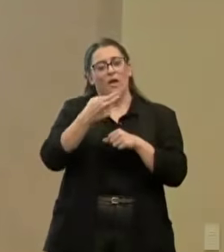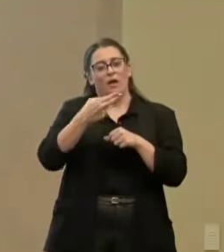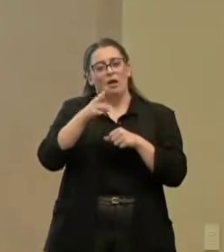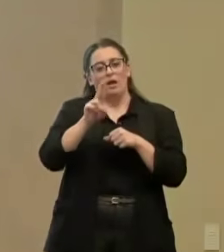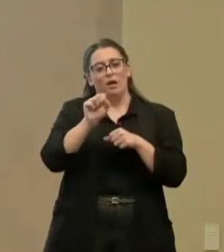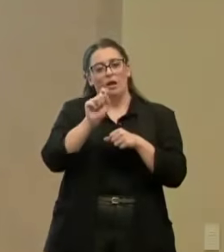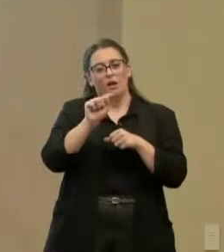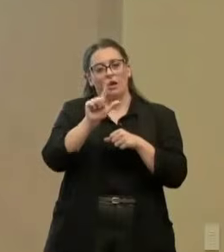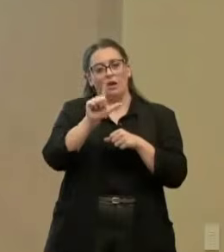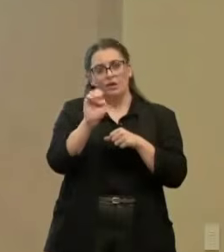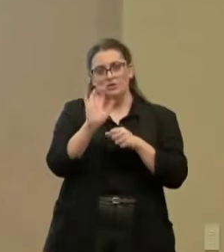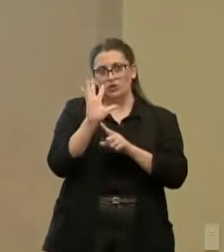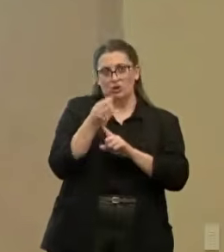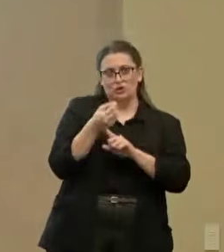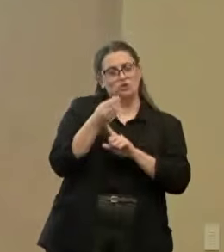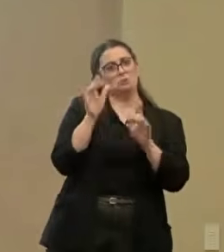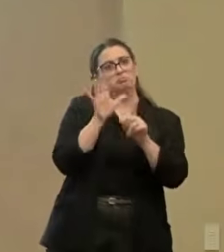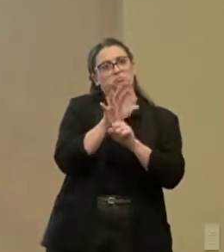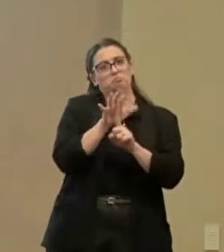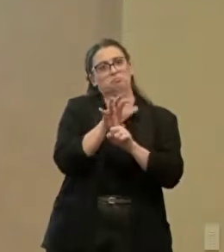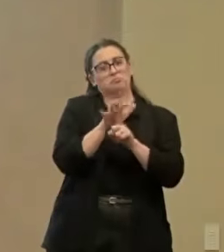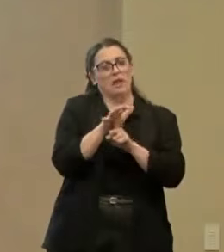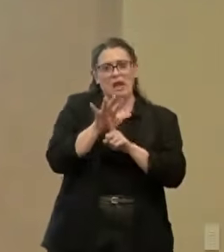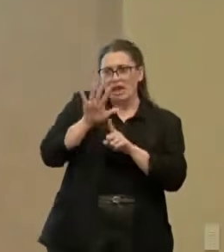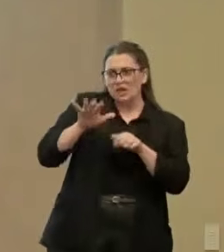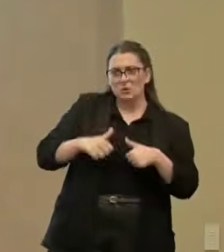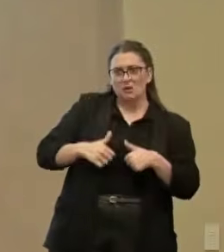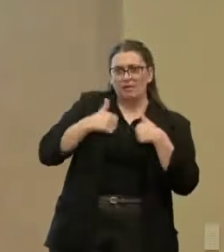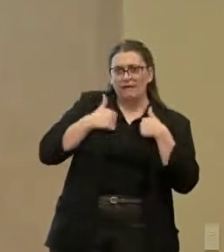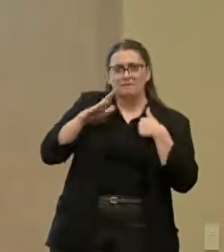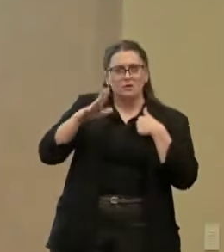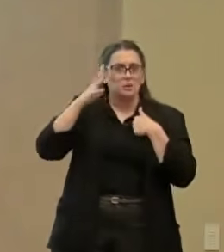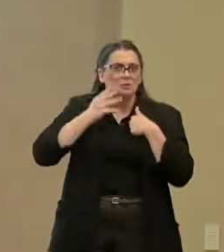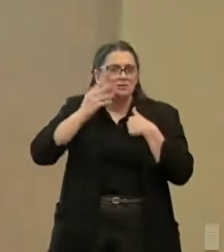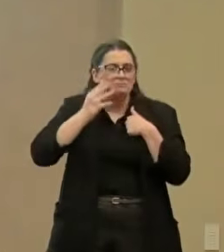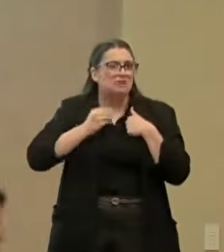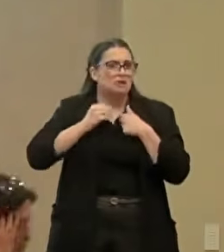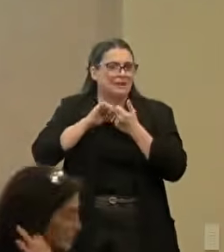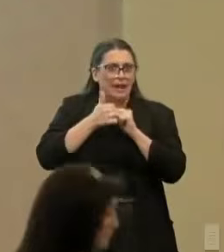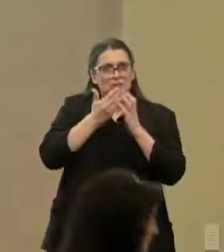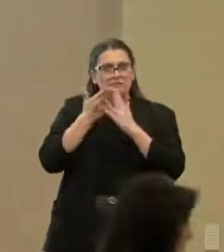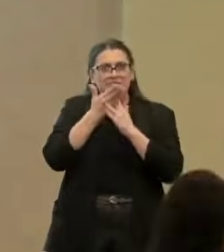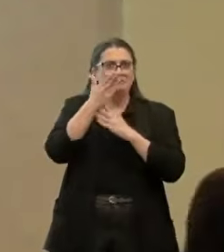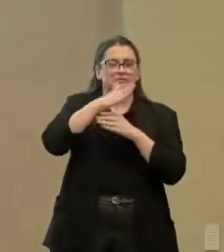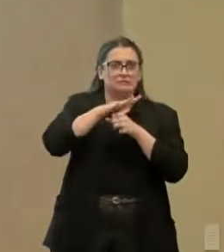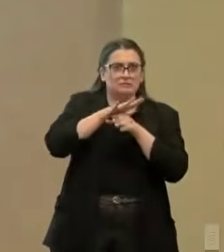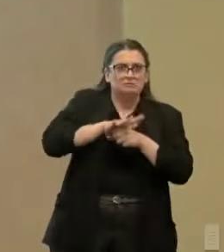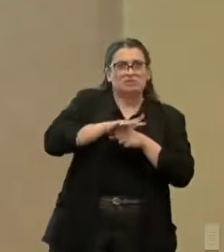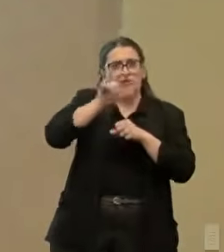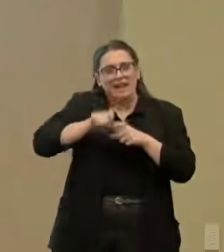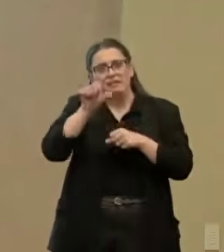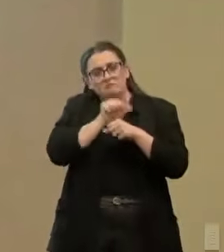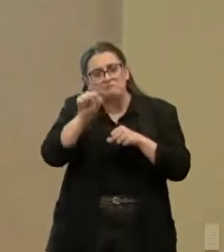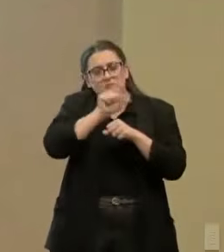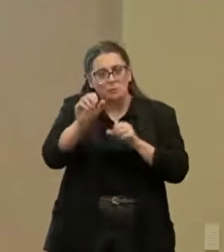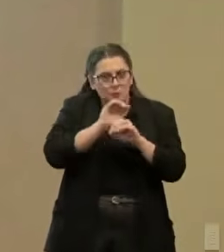So I'm curious to learn what hustle culture has looked like in your respective fields and how you've navigated those pressures.